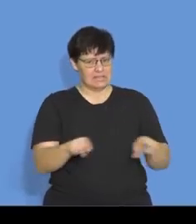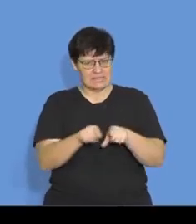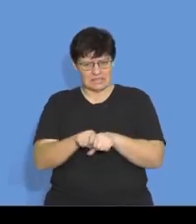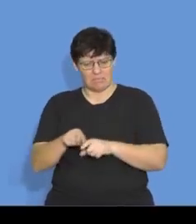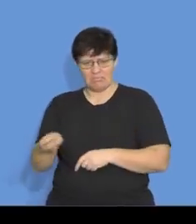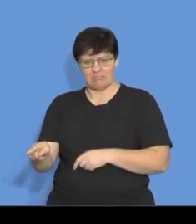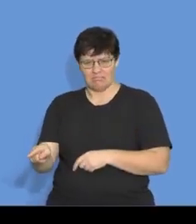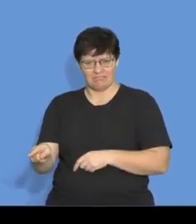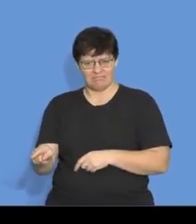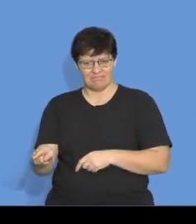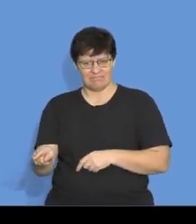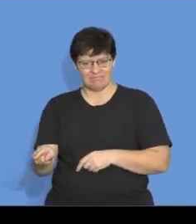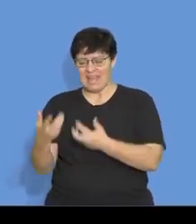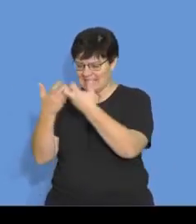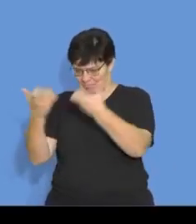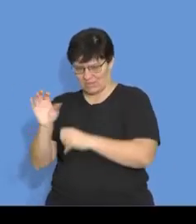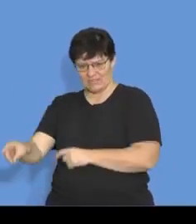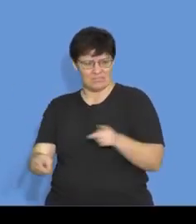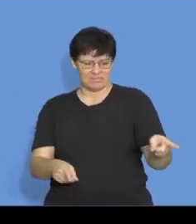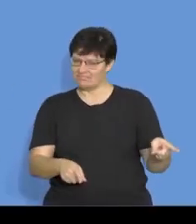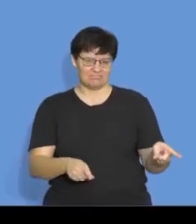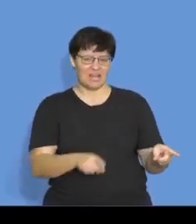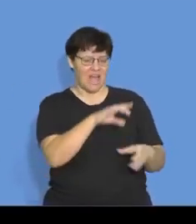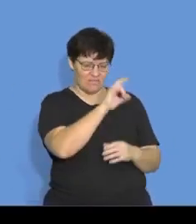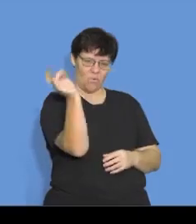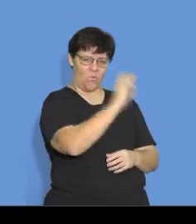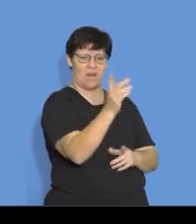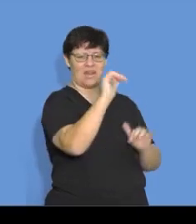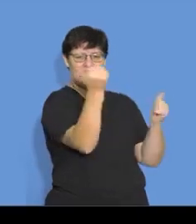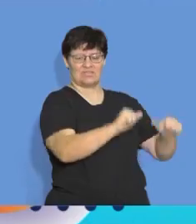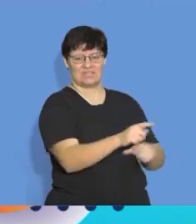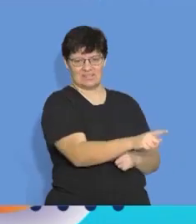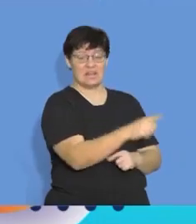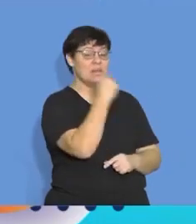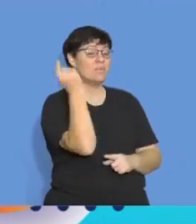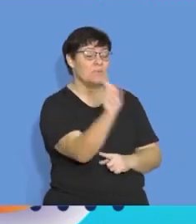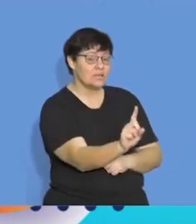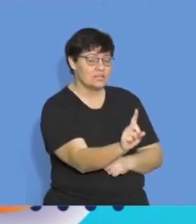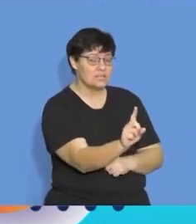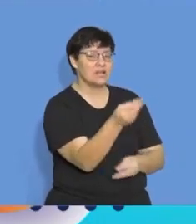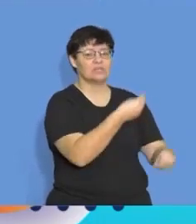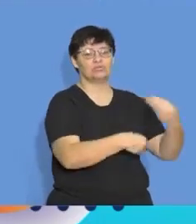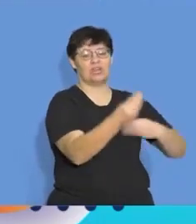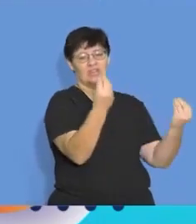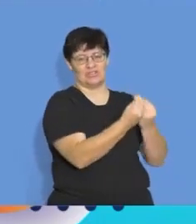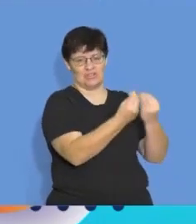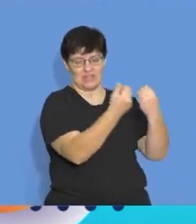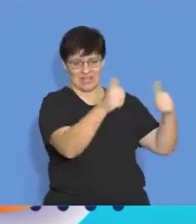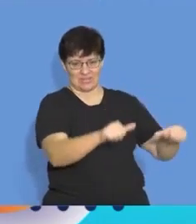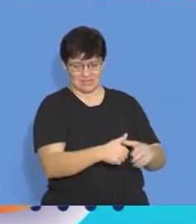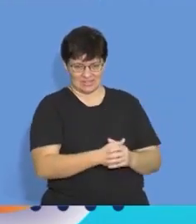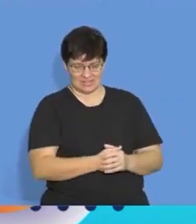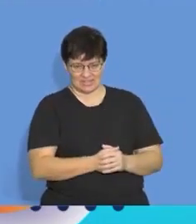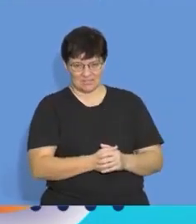these expenses on purchases. All of them go into one account, namely the trading stock account.